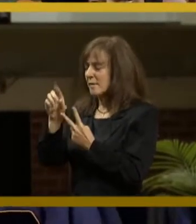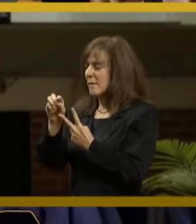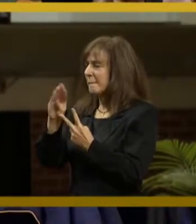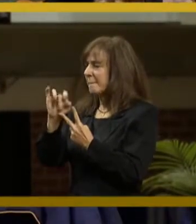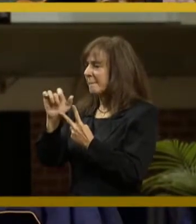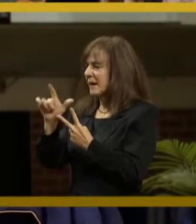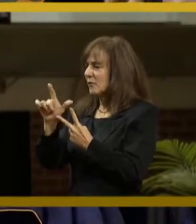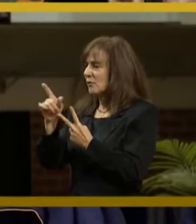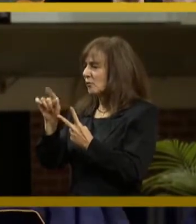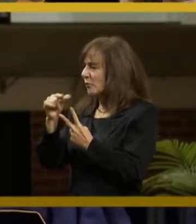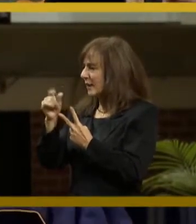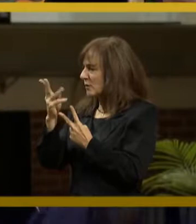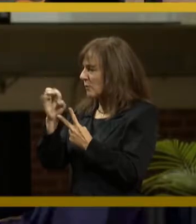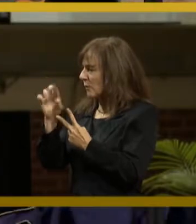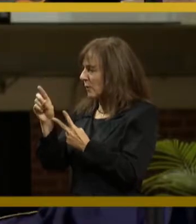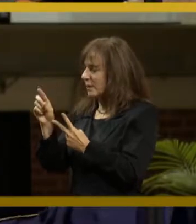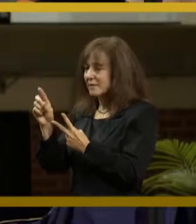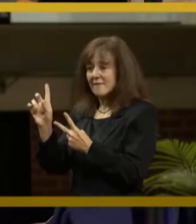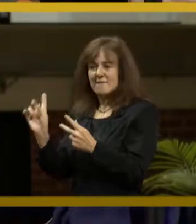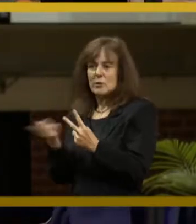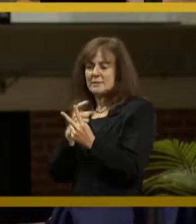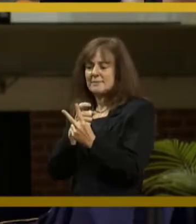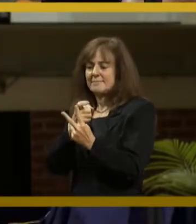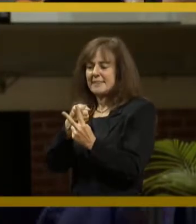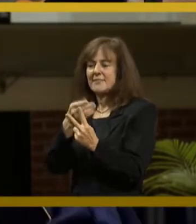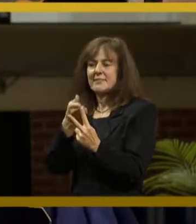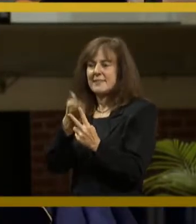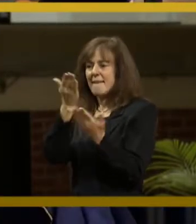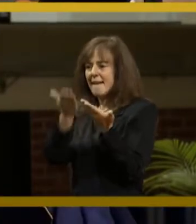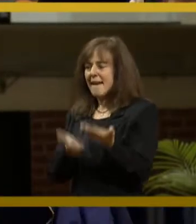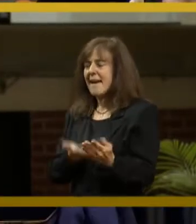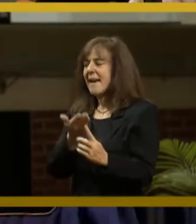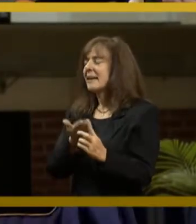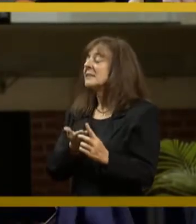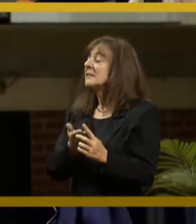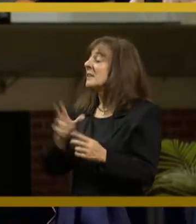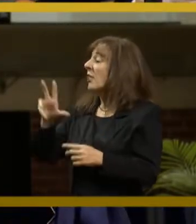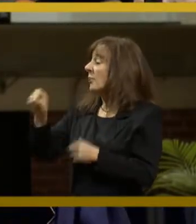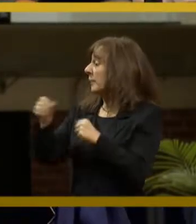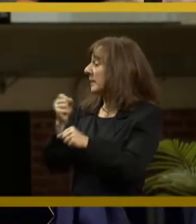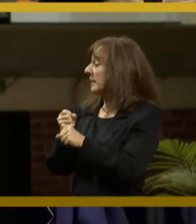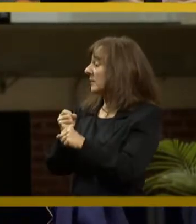Our first presentation will be made to Ann. She was